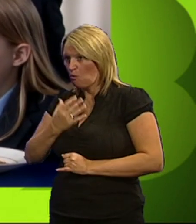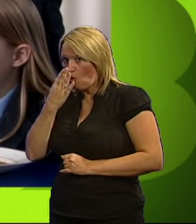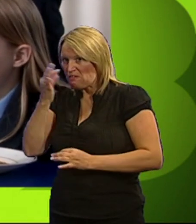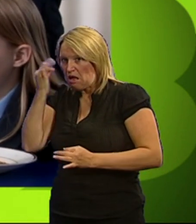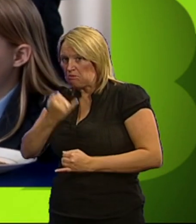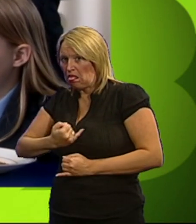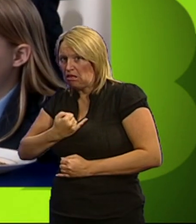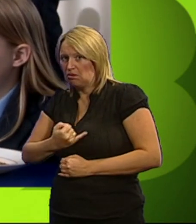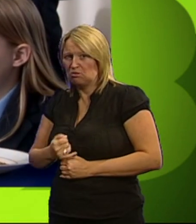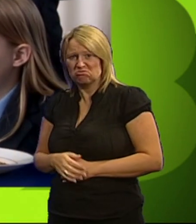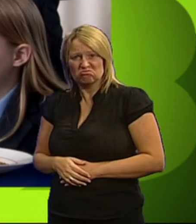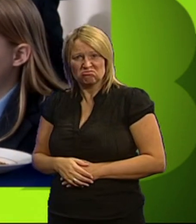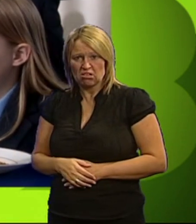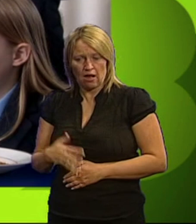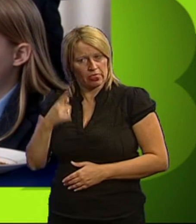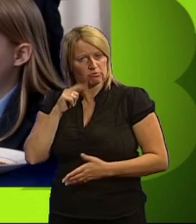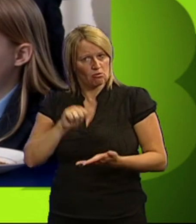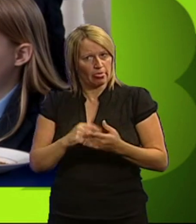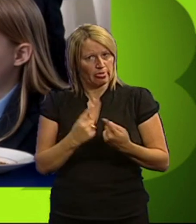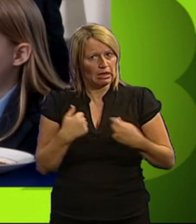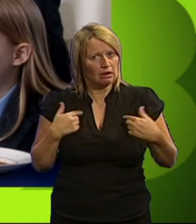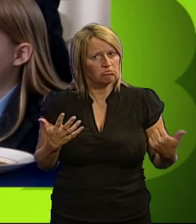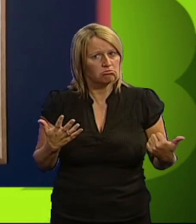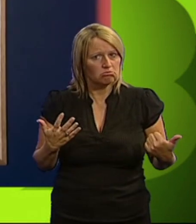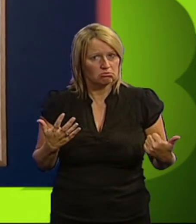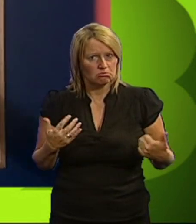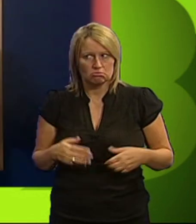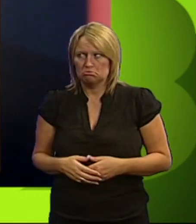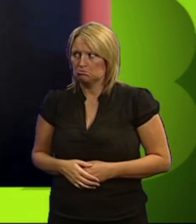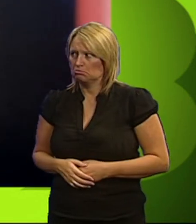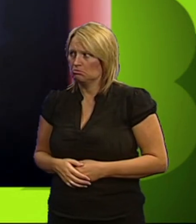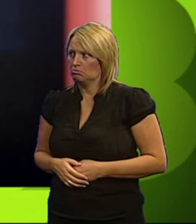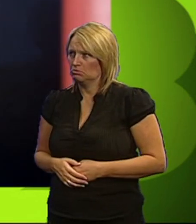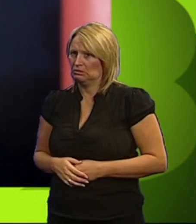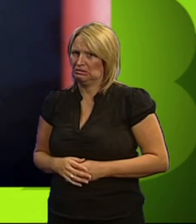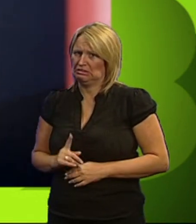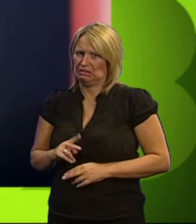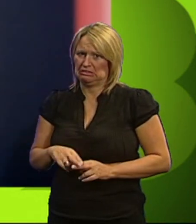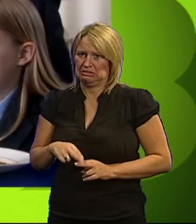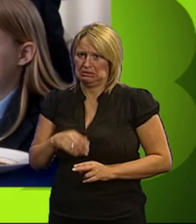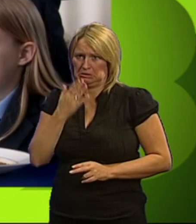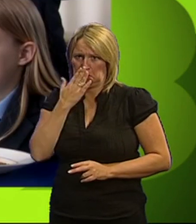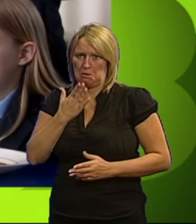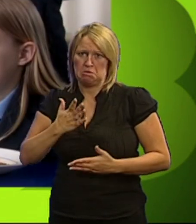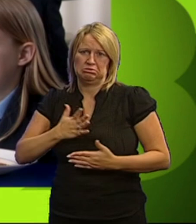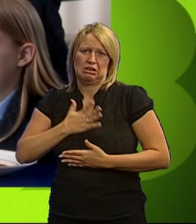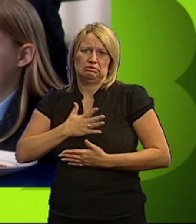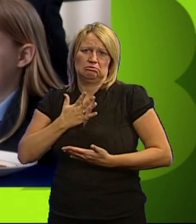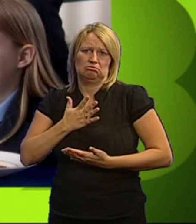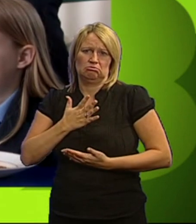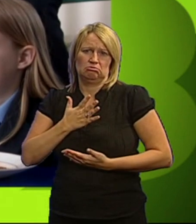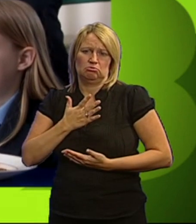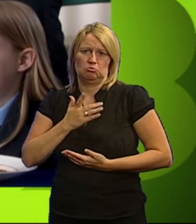werewolf here? No. I definitely did the right thing. It's just, Dad does seem really